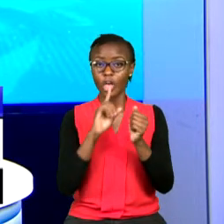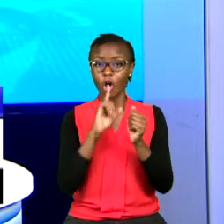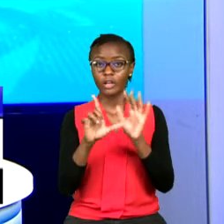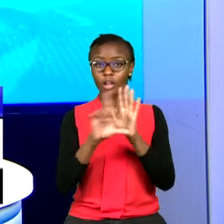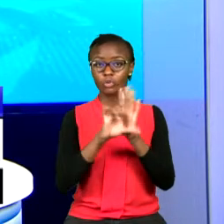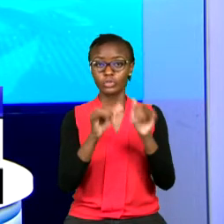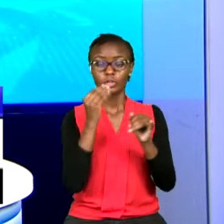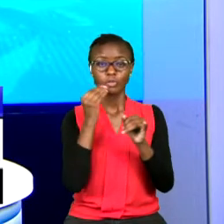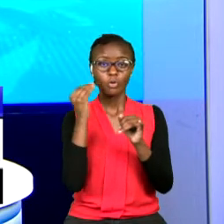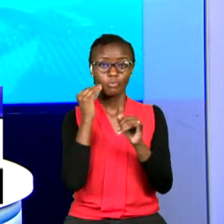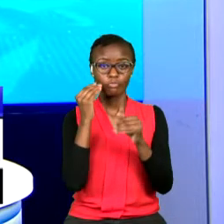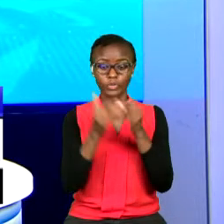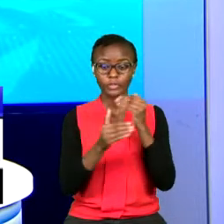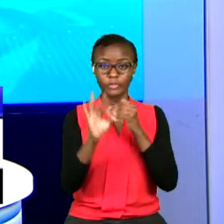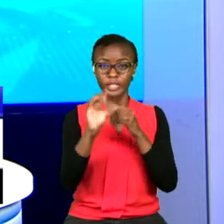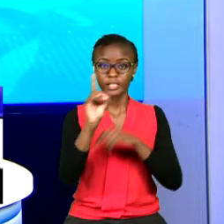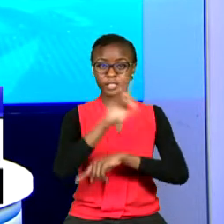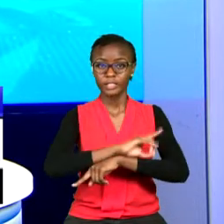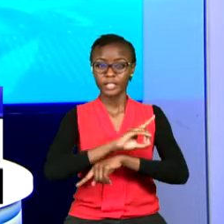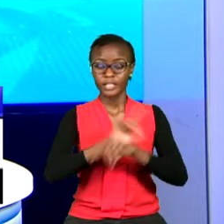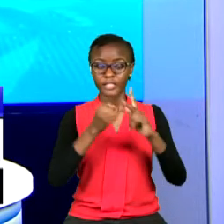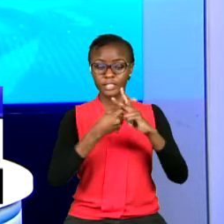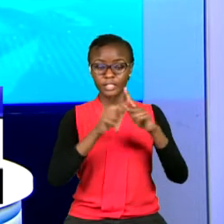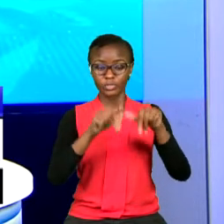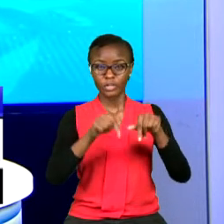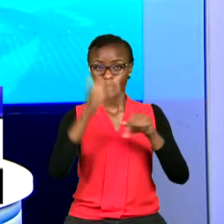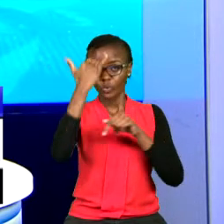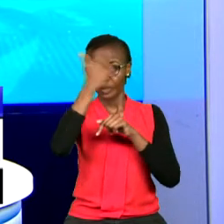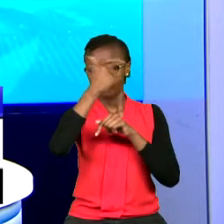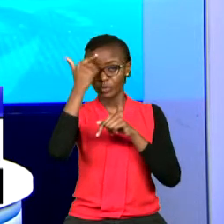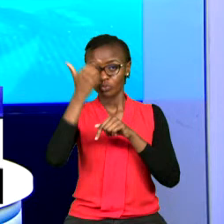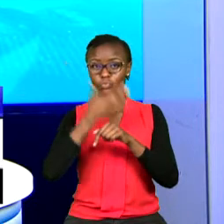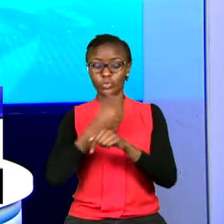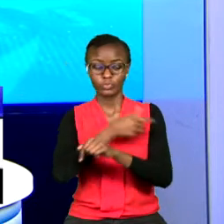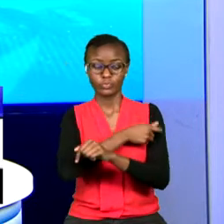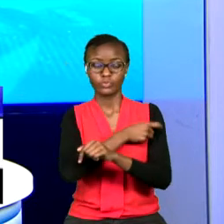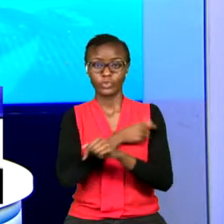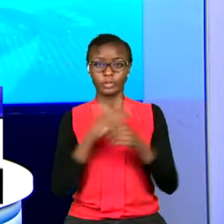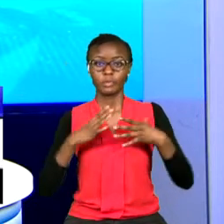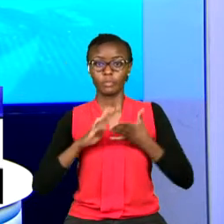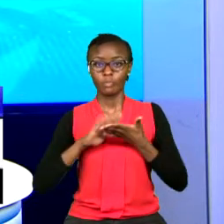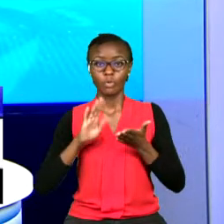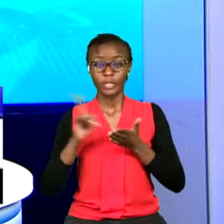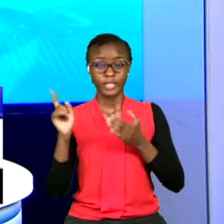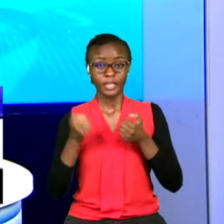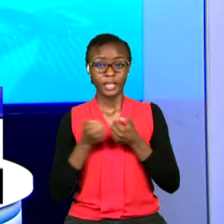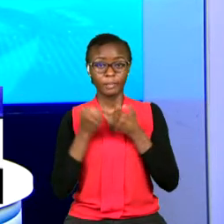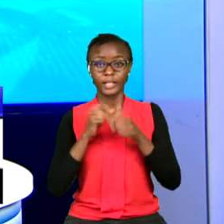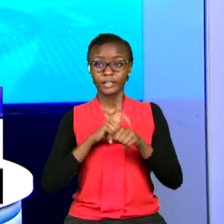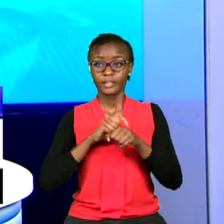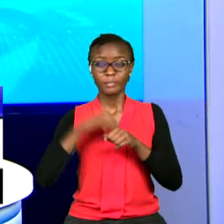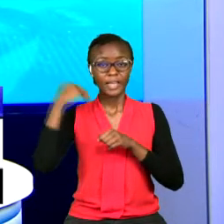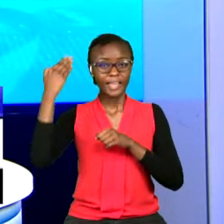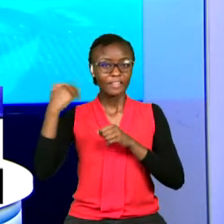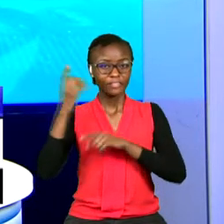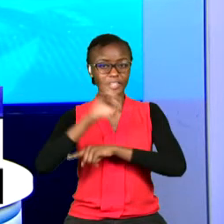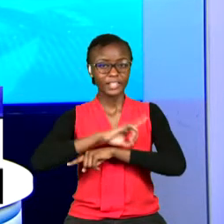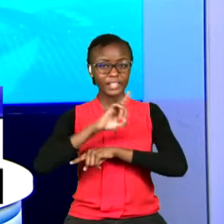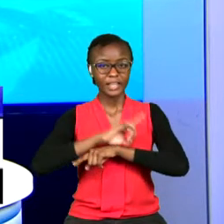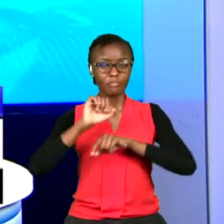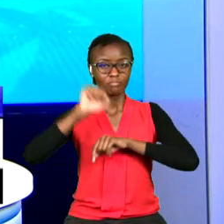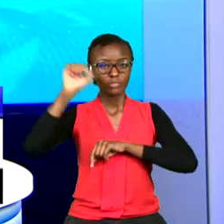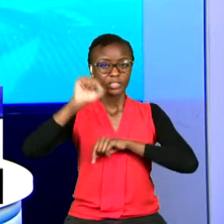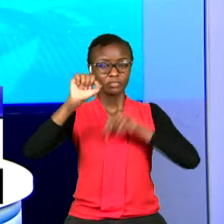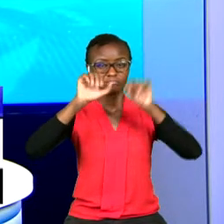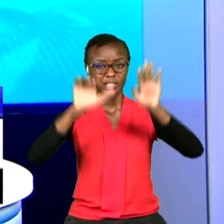next 30 days effective today in a bid to roll out mass vaccination. These camps in the midst of the ongoing daily political gatherings contrary